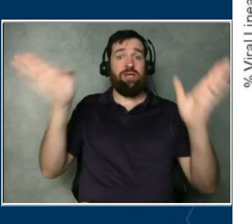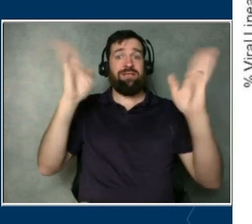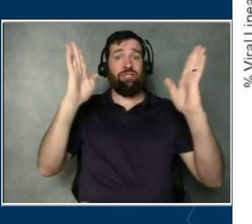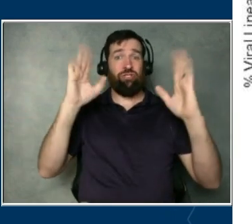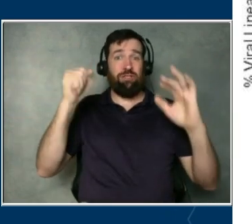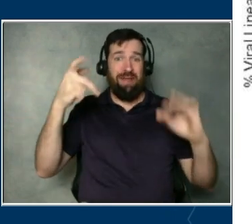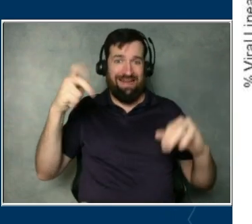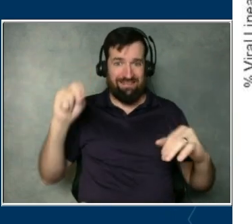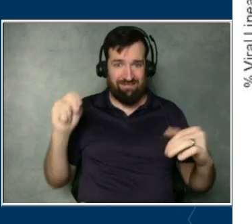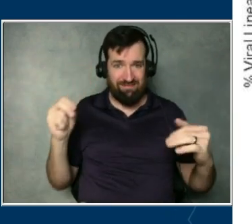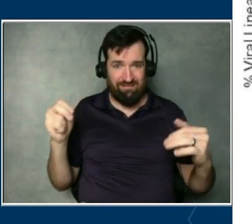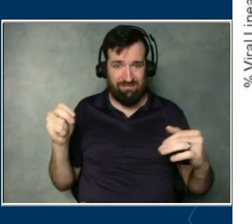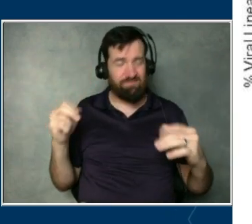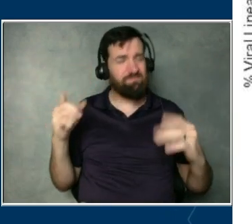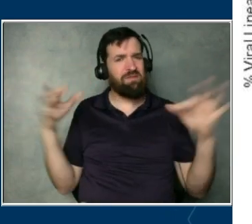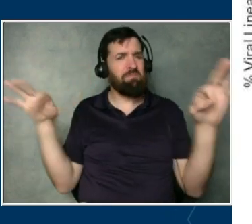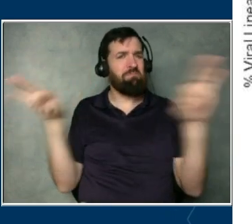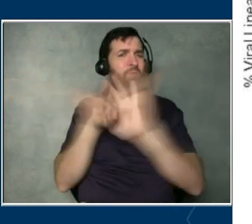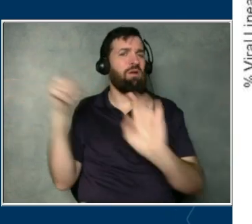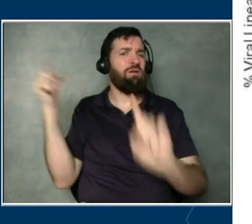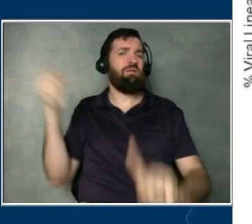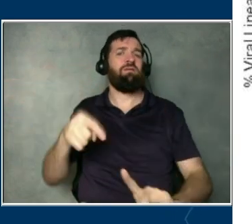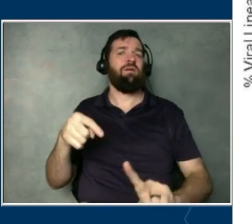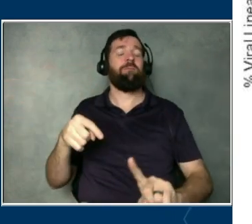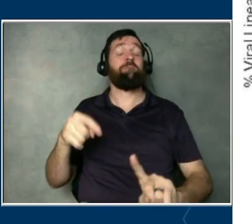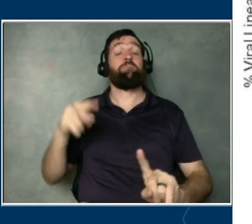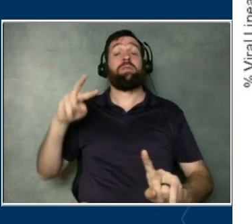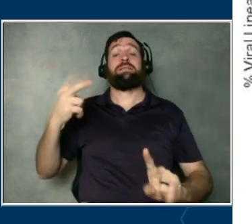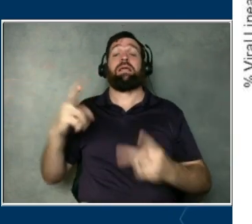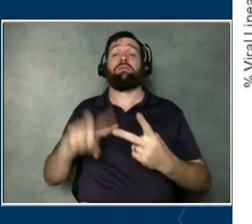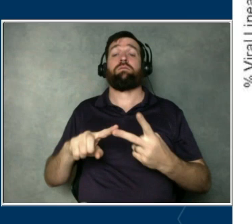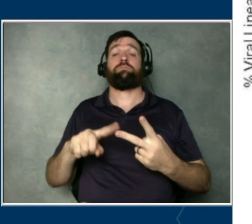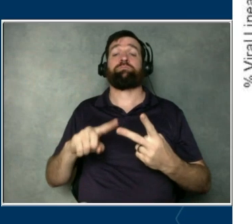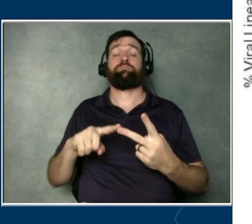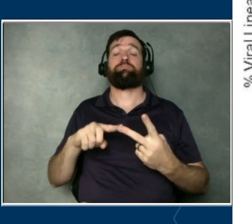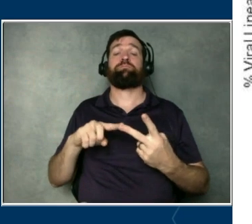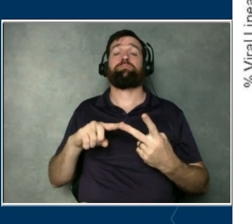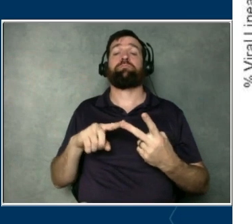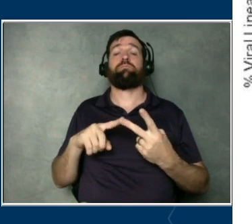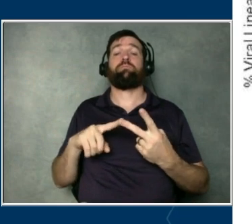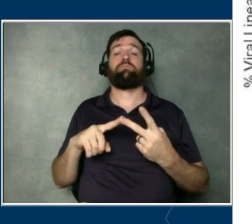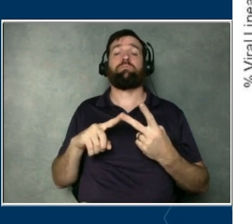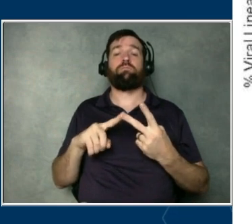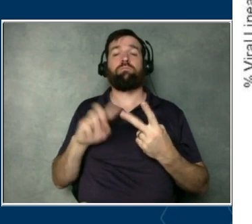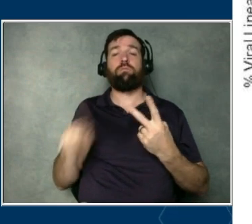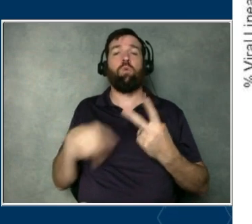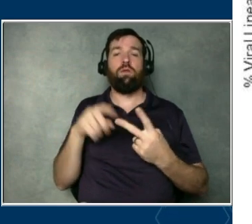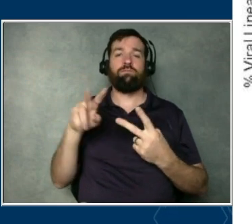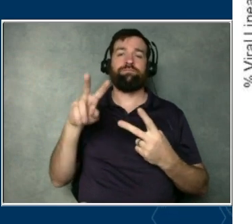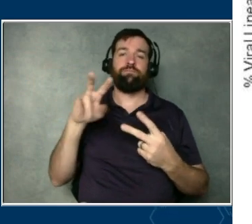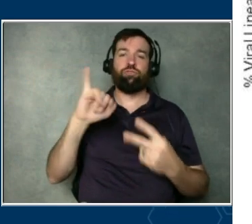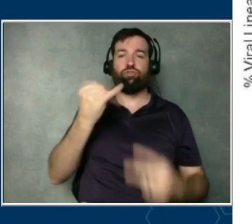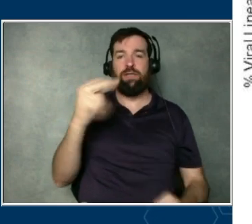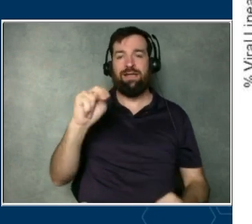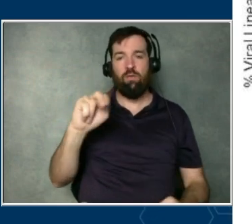one important point. The second thing is when you look at JN1,